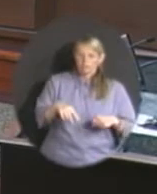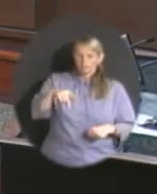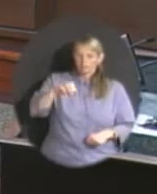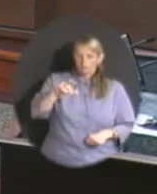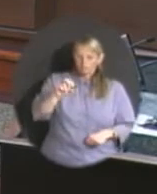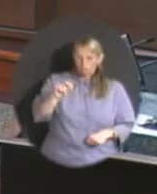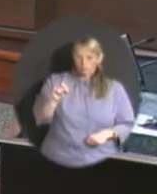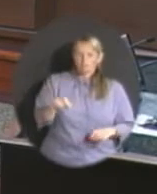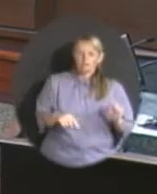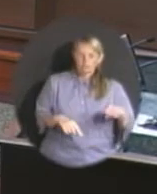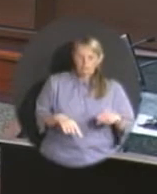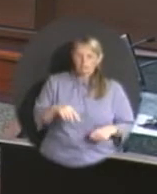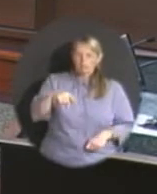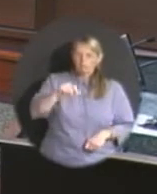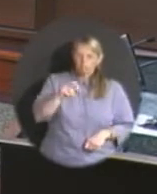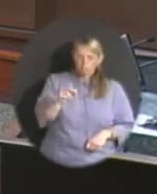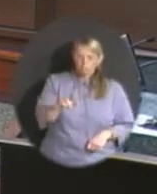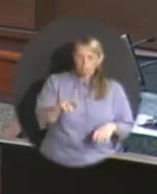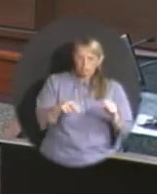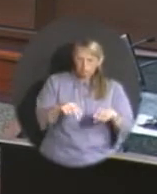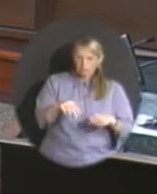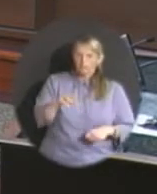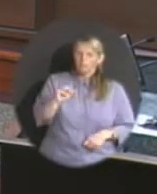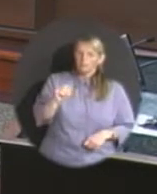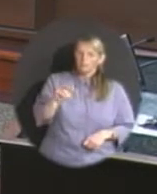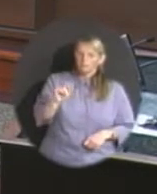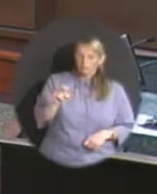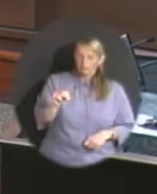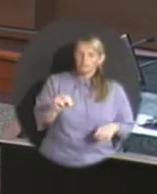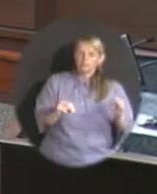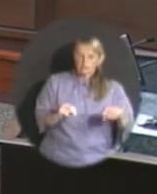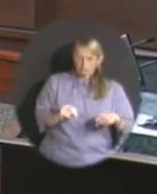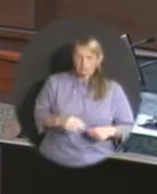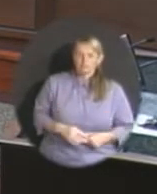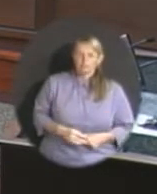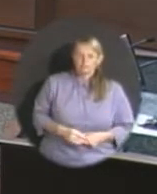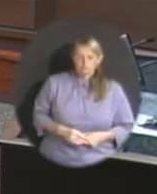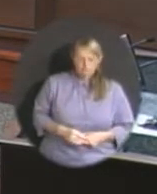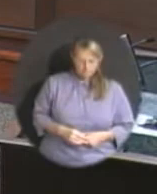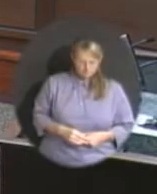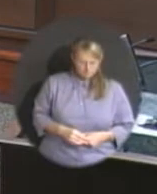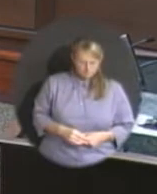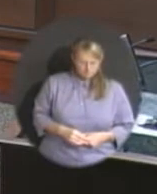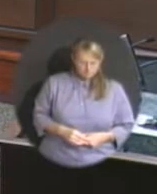Poland. Yes. Mr. Parker. Yes. Mrs. Martin. Yes.